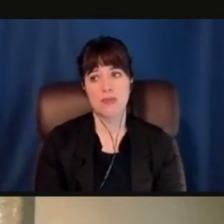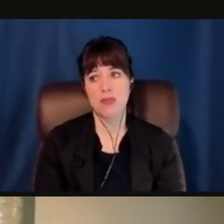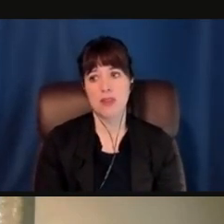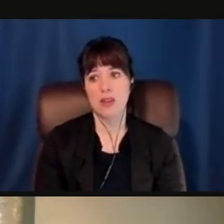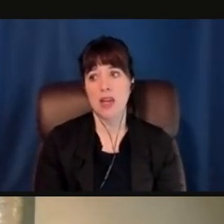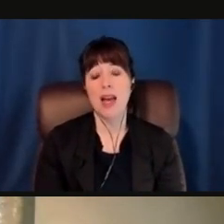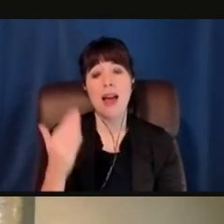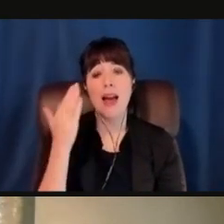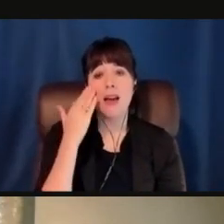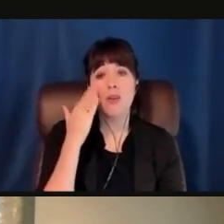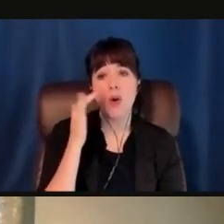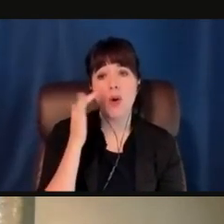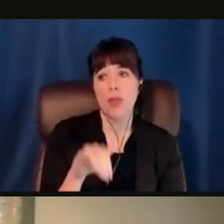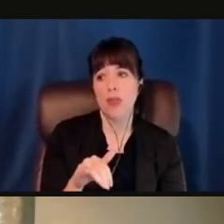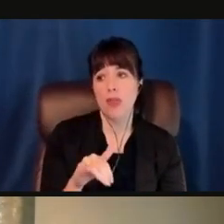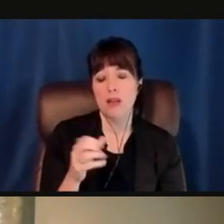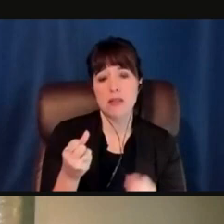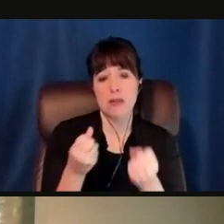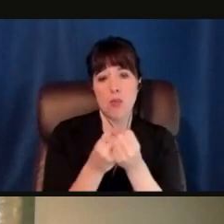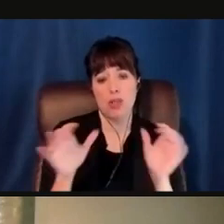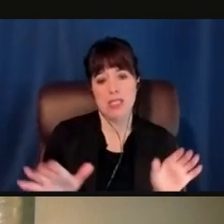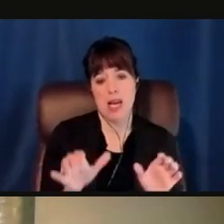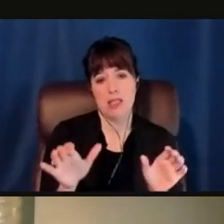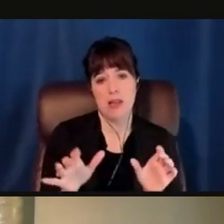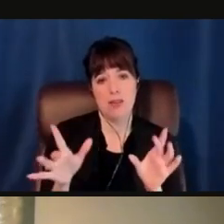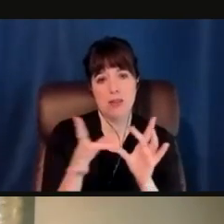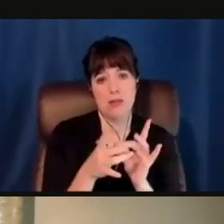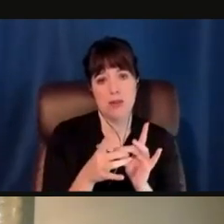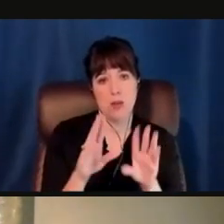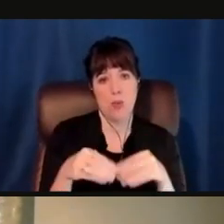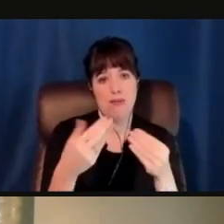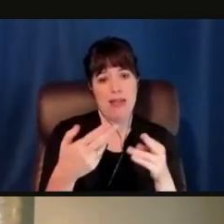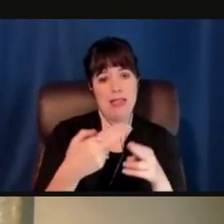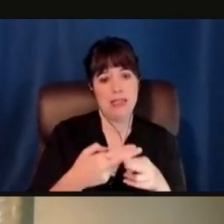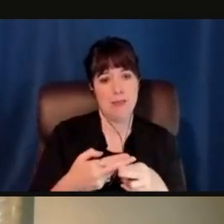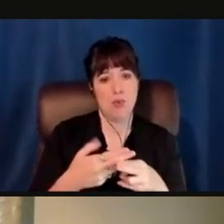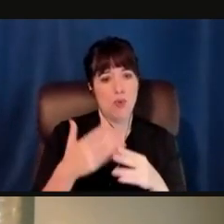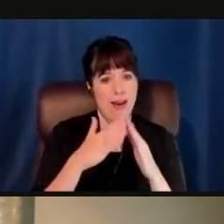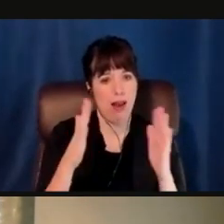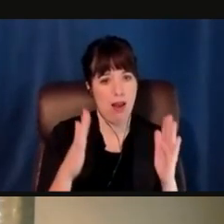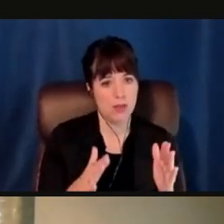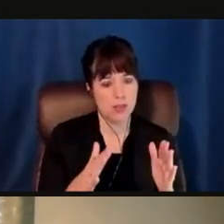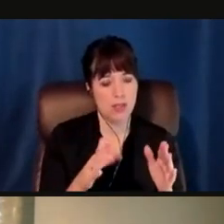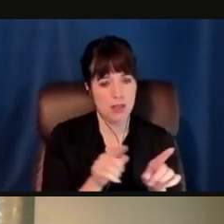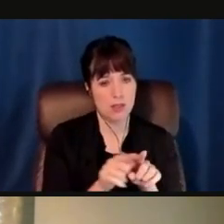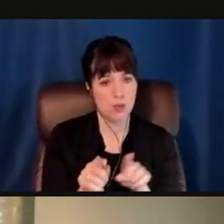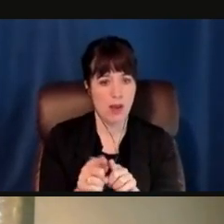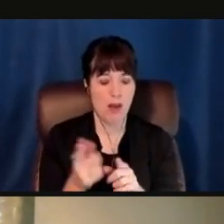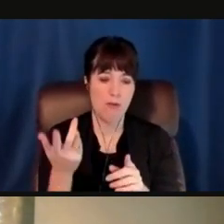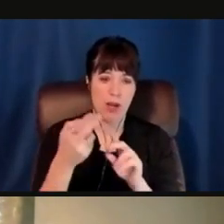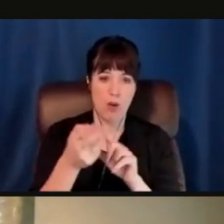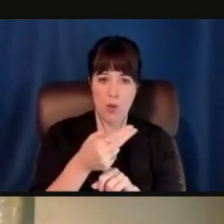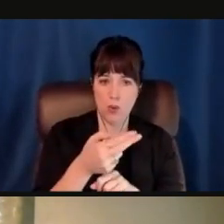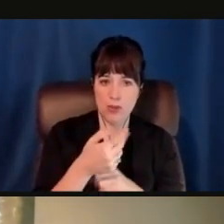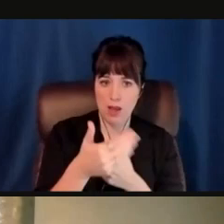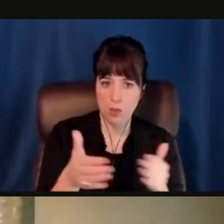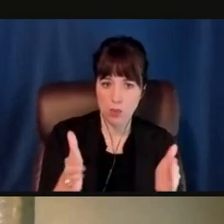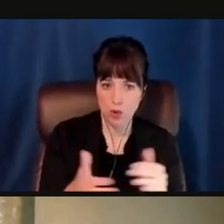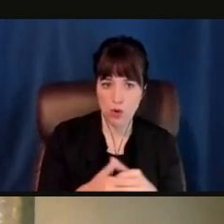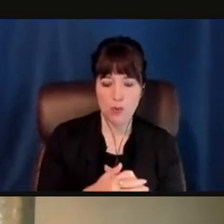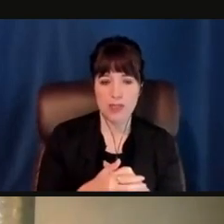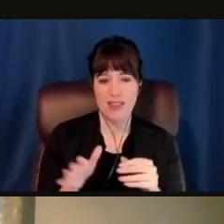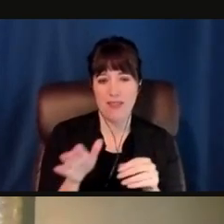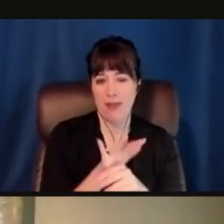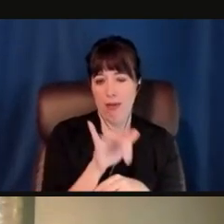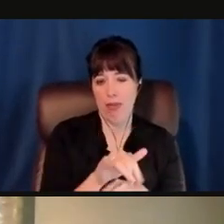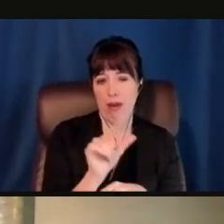I know that supports the activities around providing some temporary housing as well. So funding for the hotel rooms, just to kind of fill that, bridge